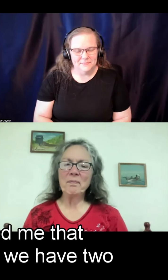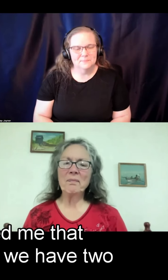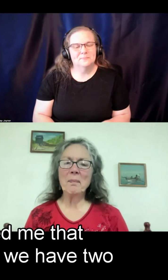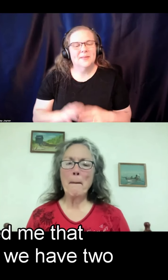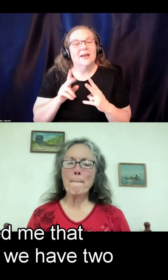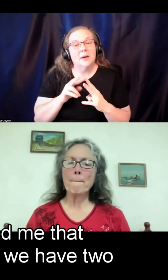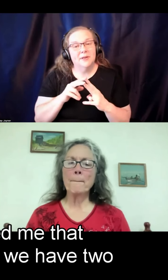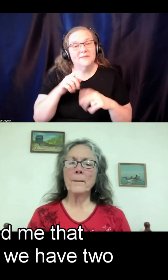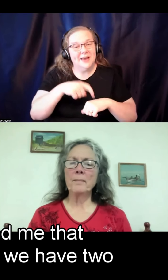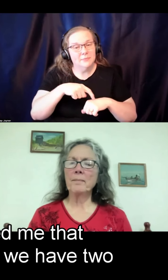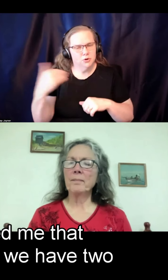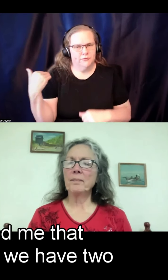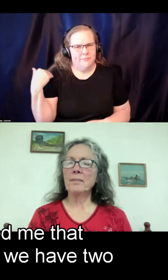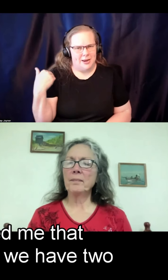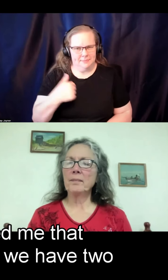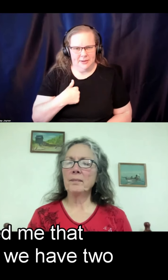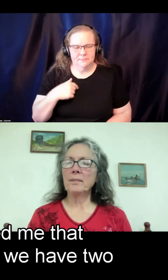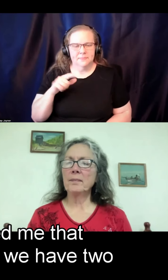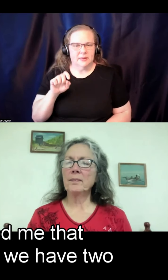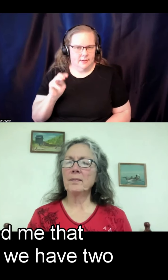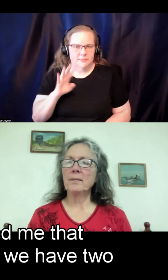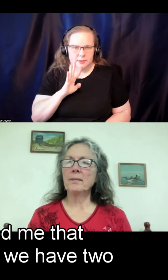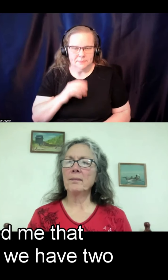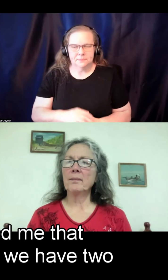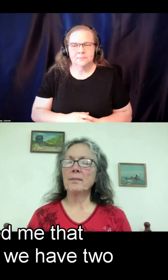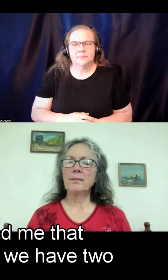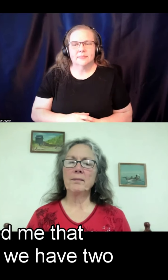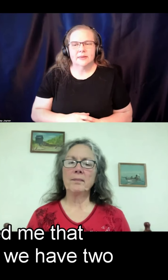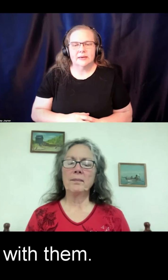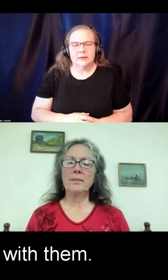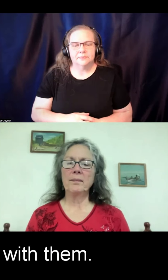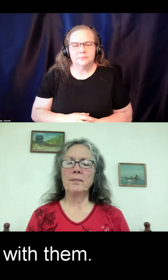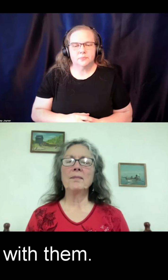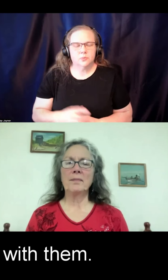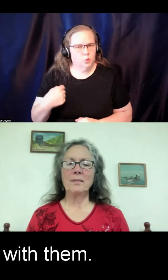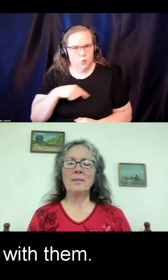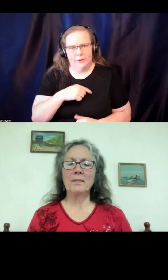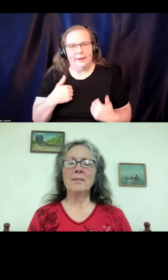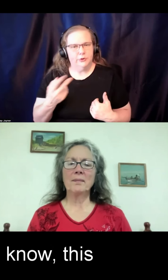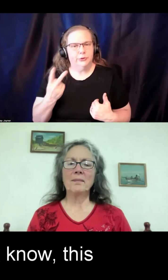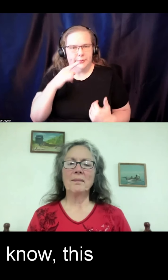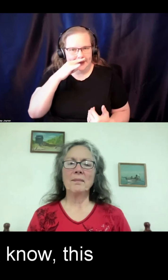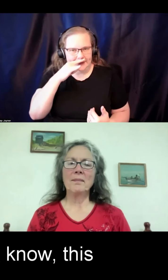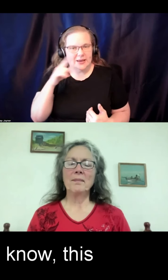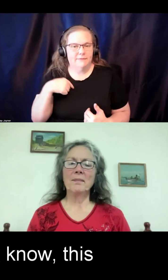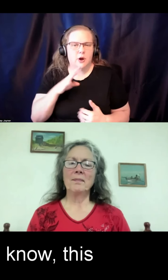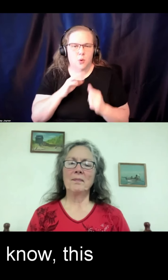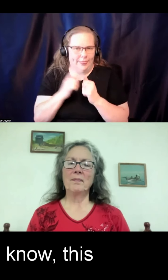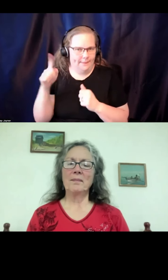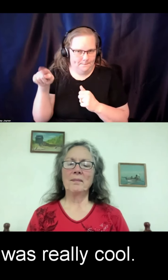you've reminded me that sometimes we have 2 kids, I've talked with them, and I'll ask,